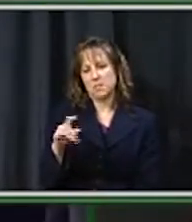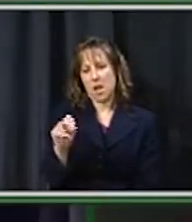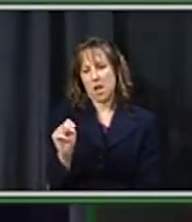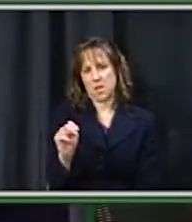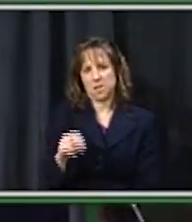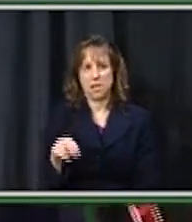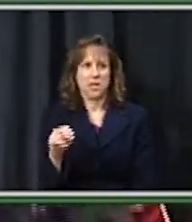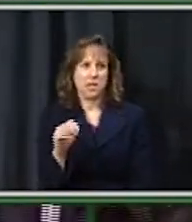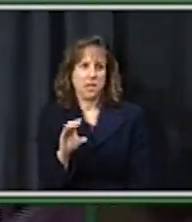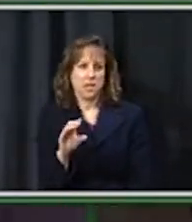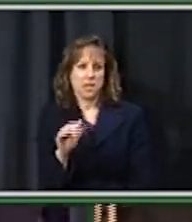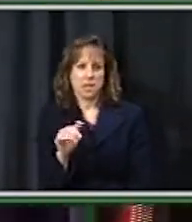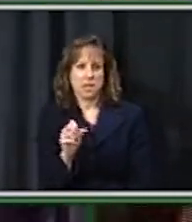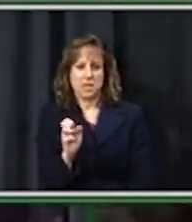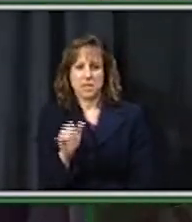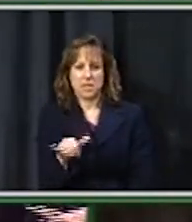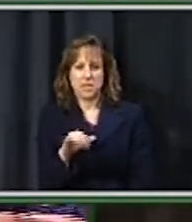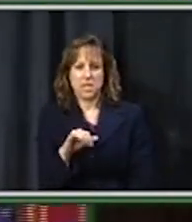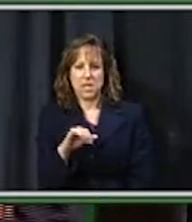Casey James Grout.